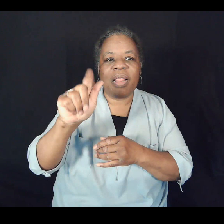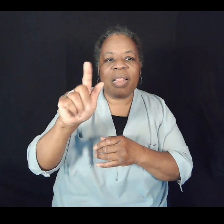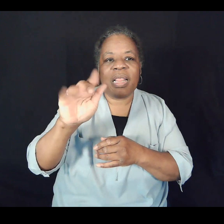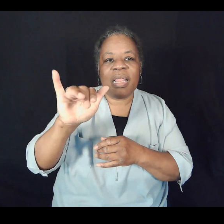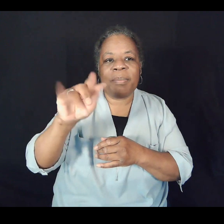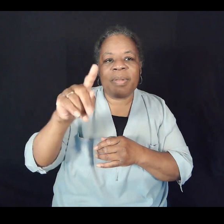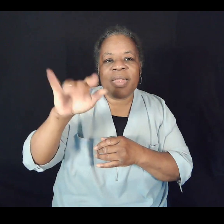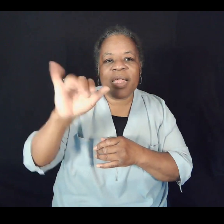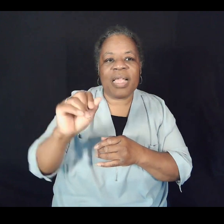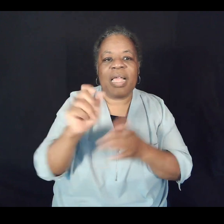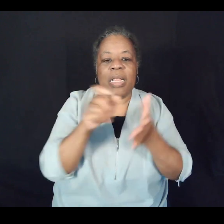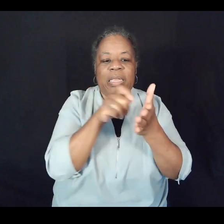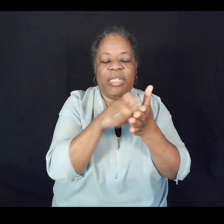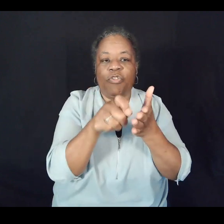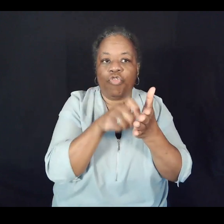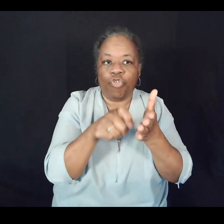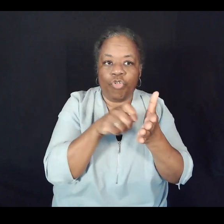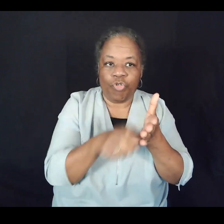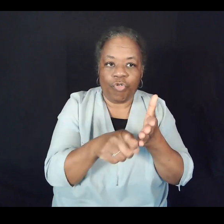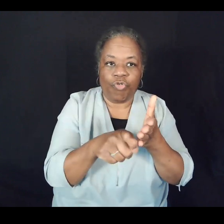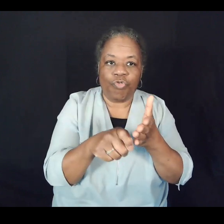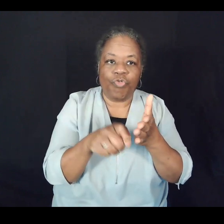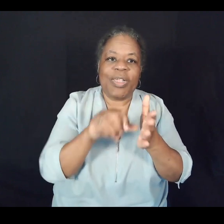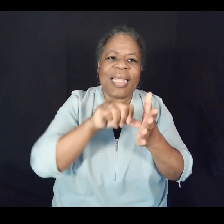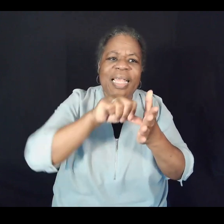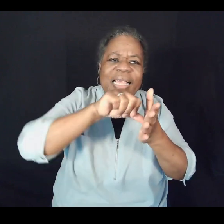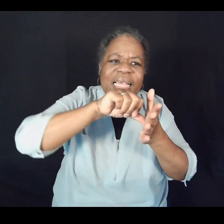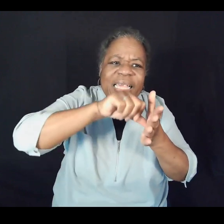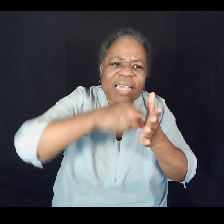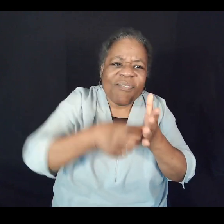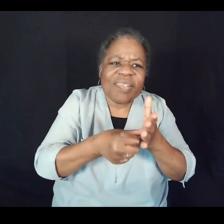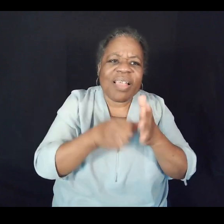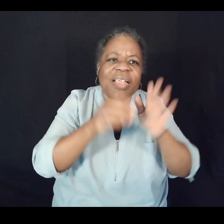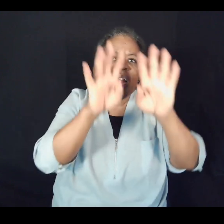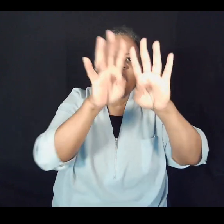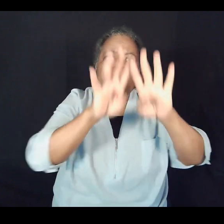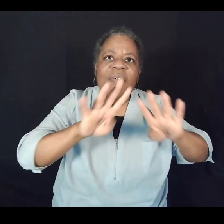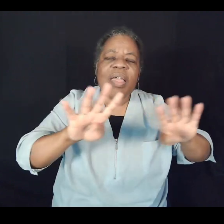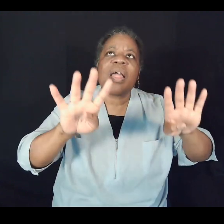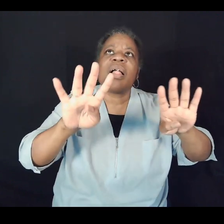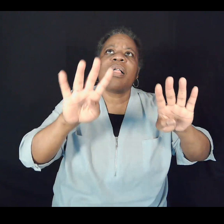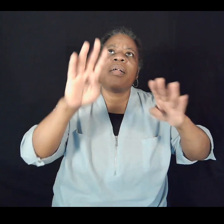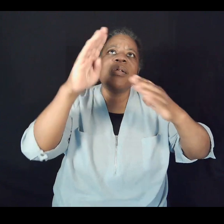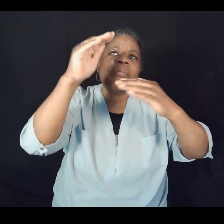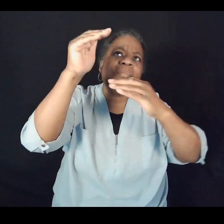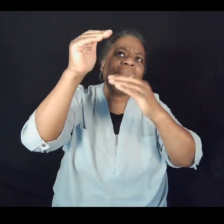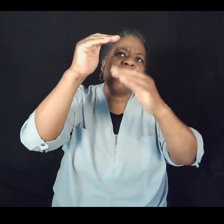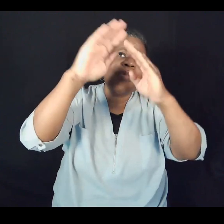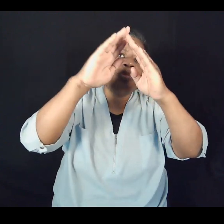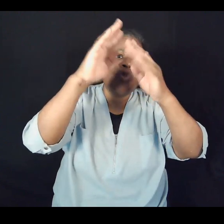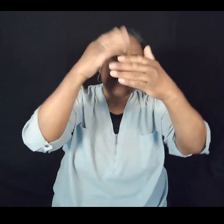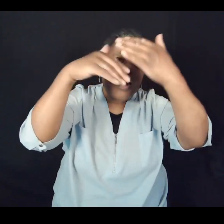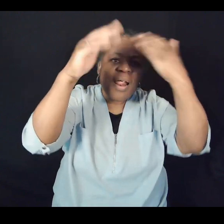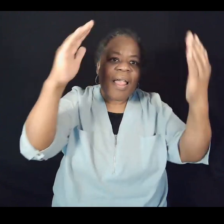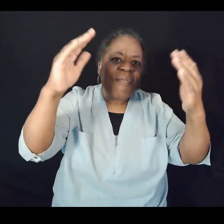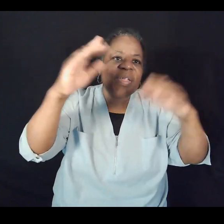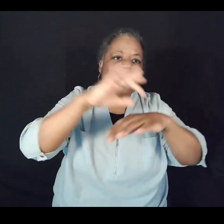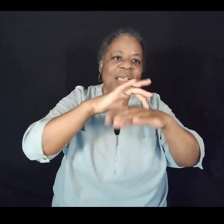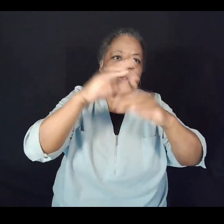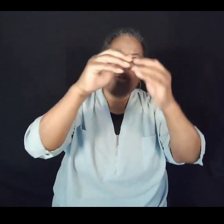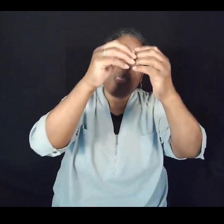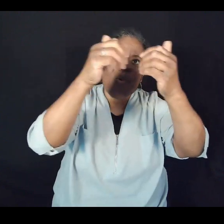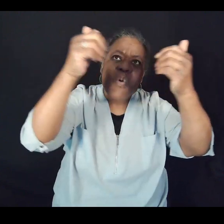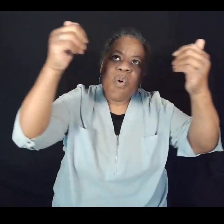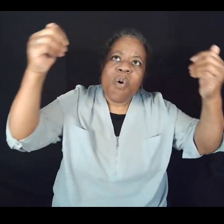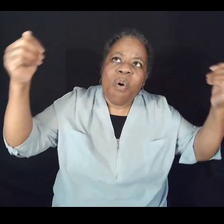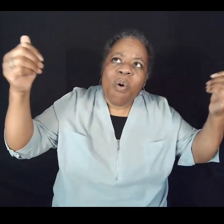type of biblical literature that emphasizes the lifting of the veil between heaven and earth and the revelation of God and his plan for the